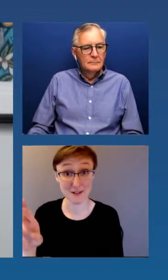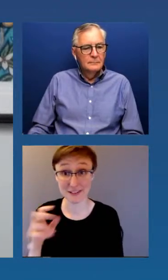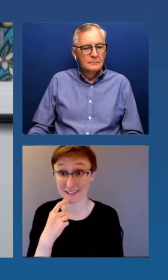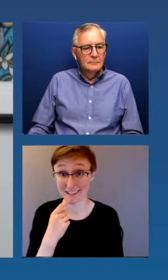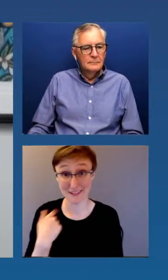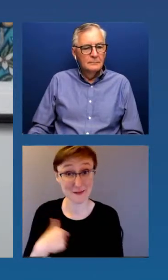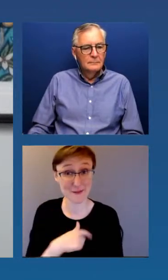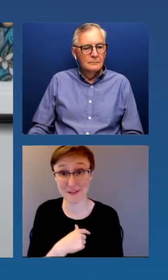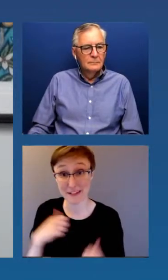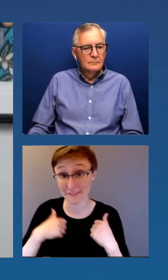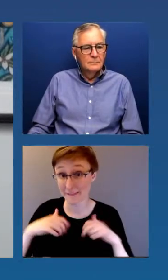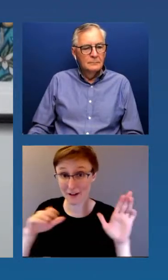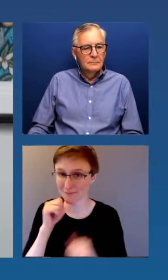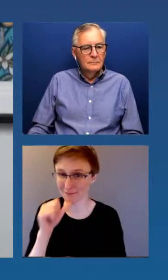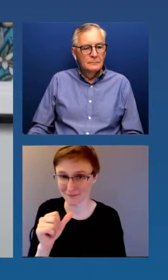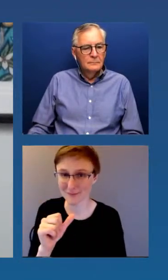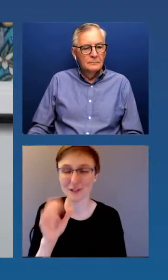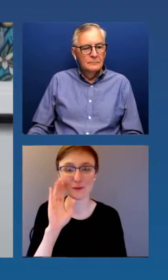We'll keep at it.